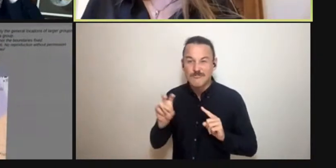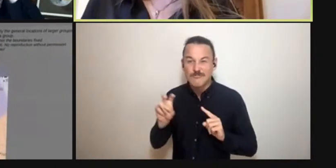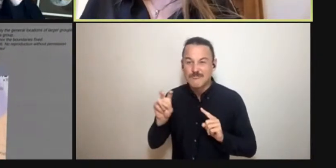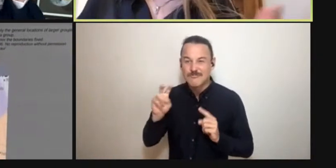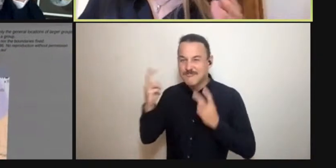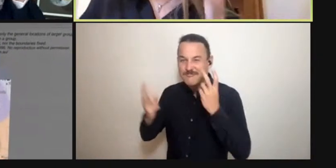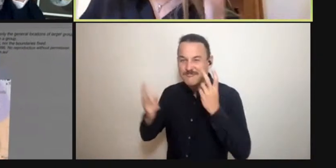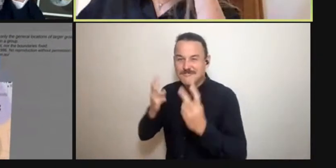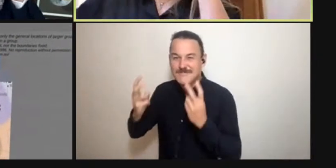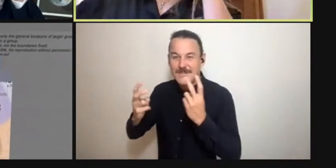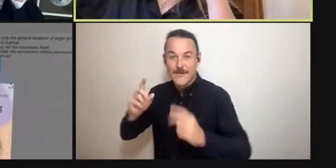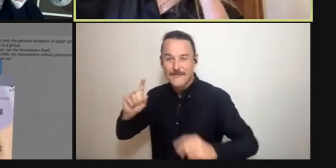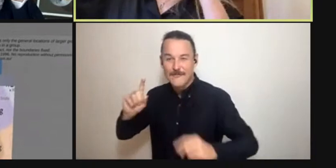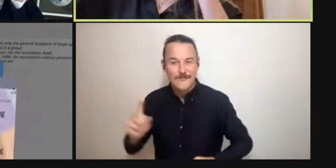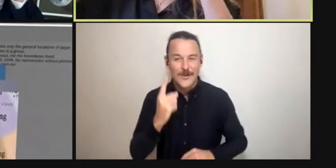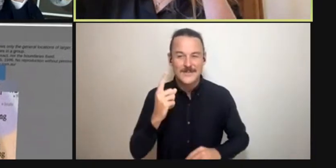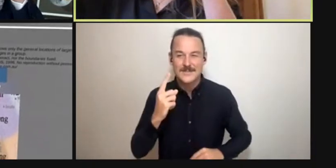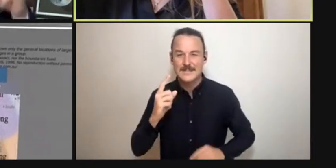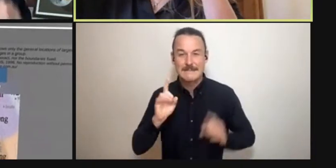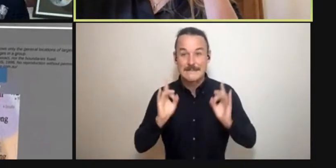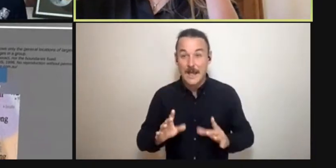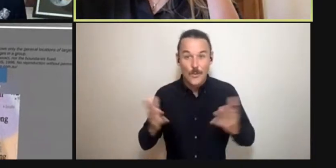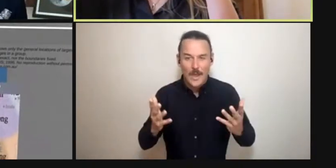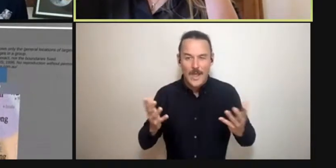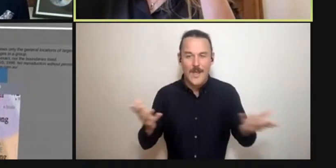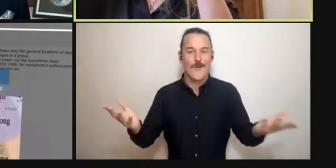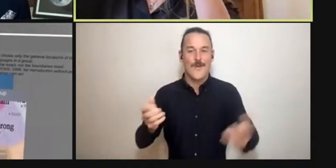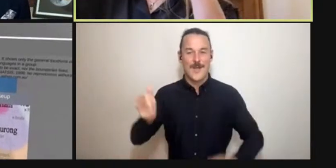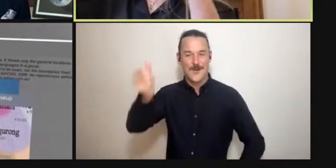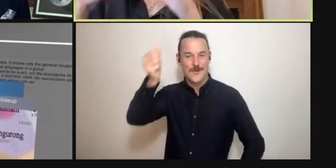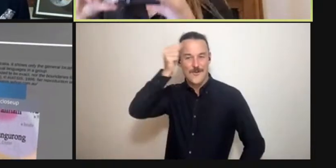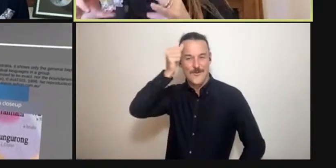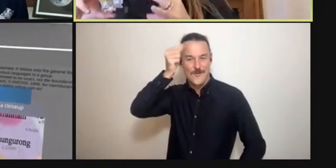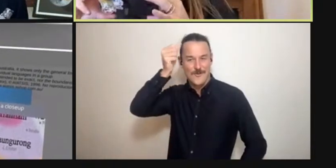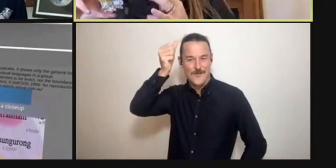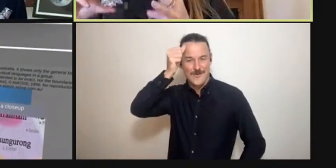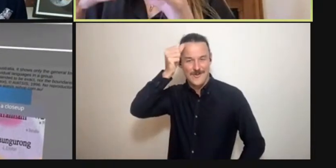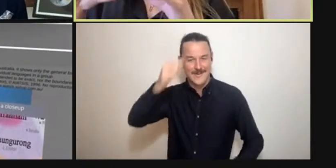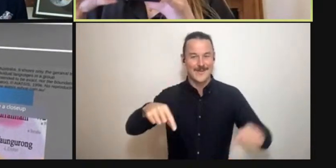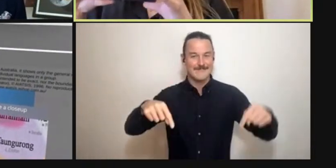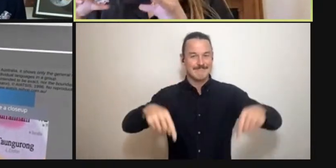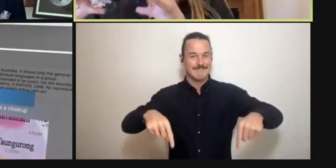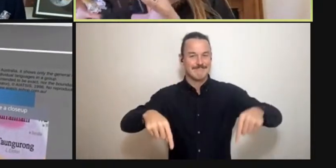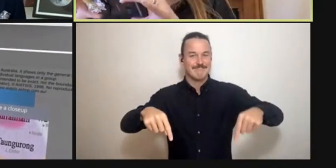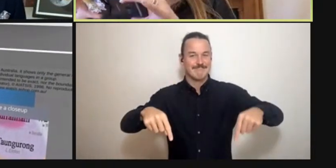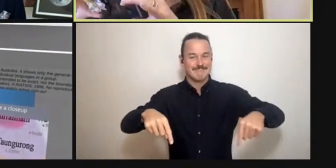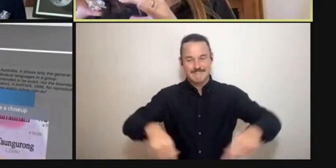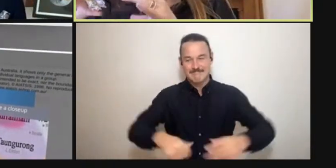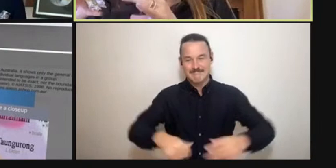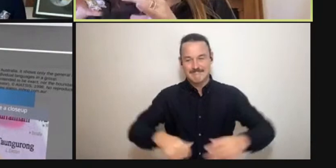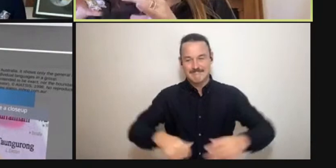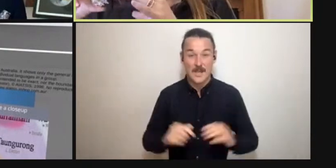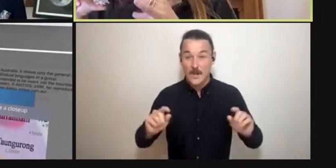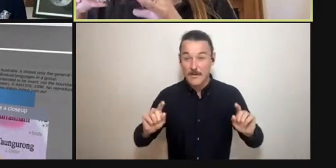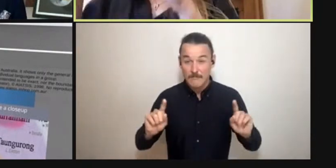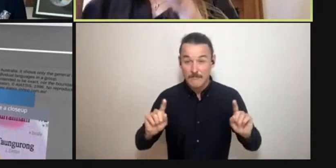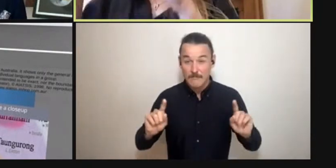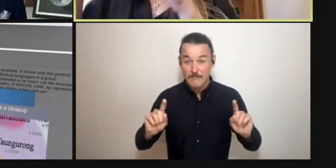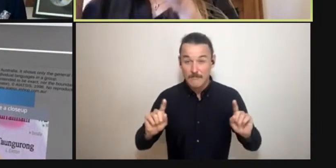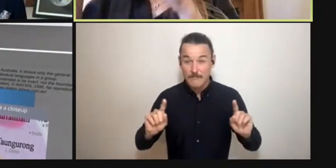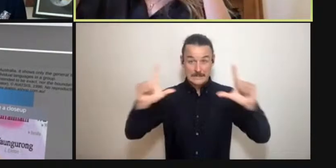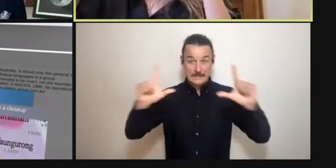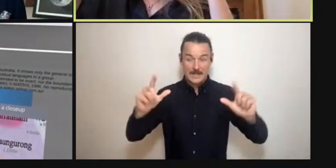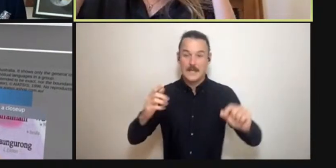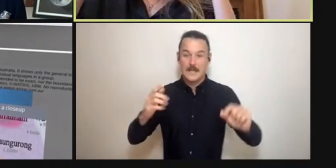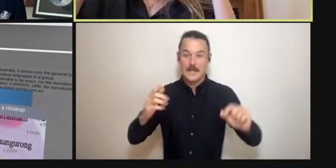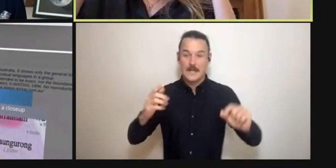know. So for our very first scene, we're going to make sure, you're backed out of acknowledgement of country, you're